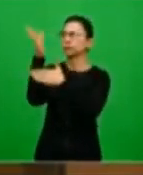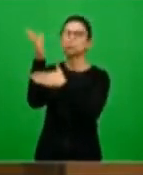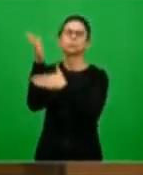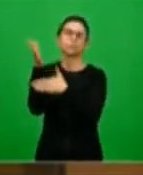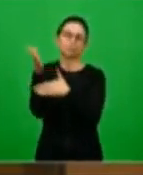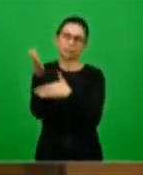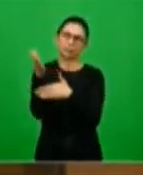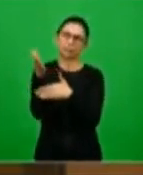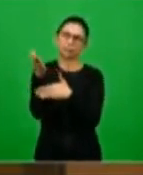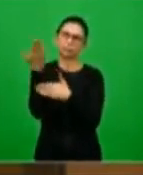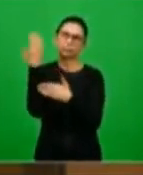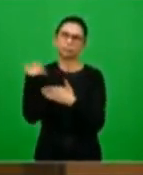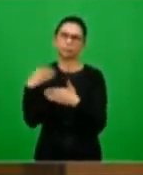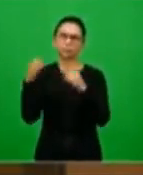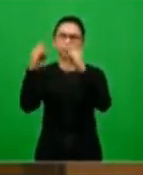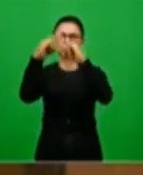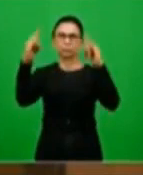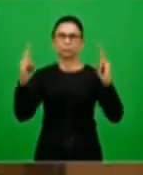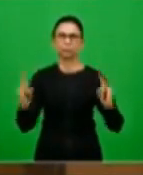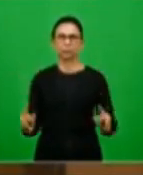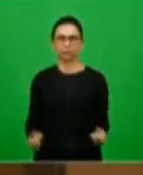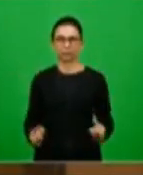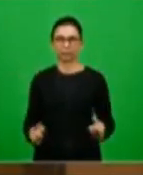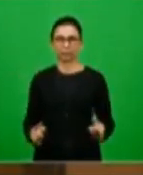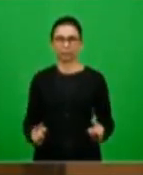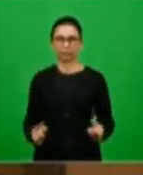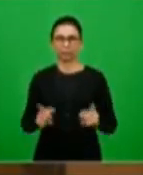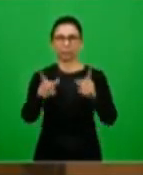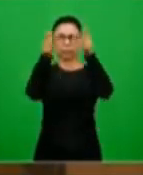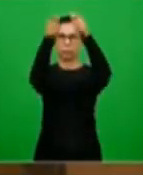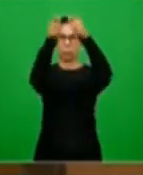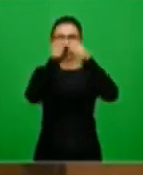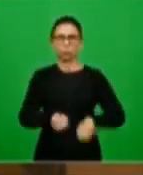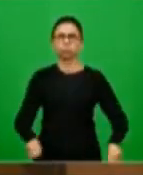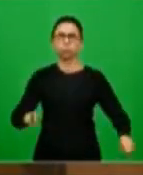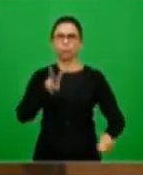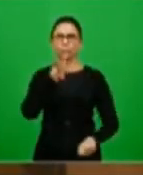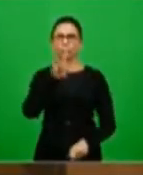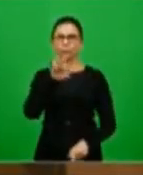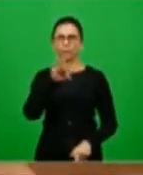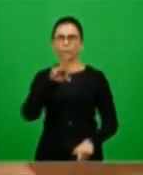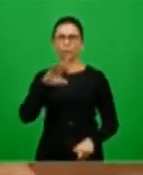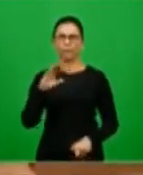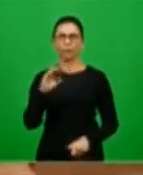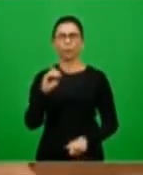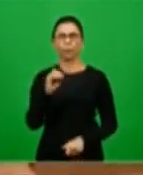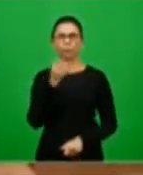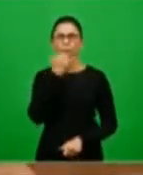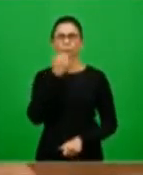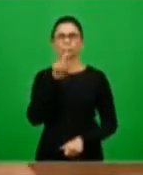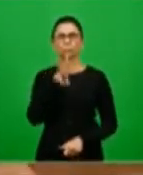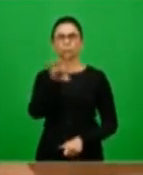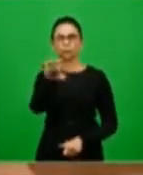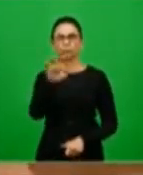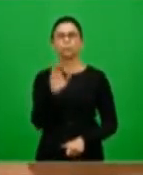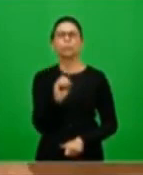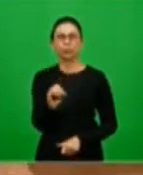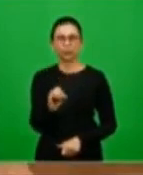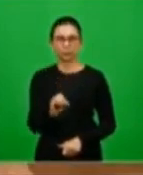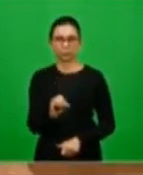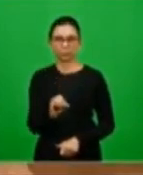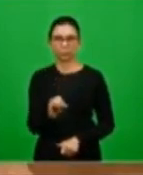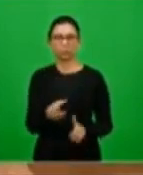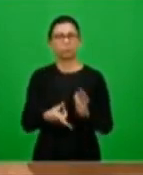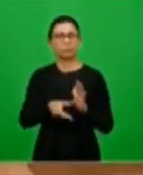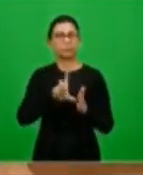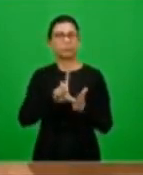the temple is ripped from top to bottom. What a wonderful thing, my brethren. So observe, my brethren, what was hidden here in the